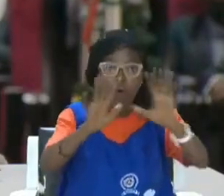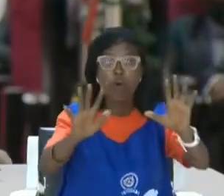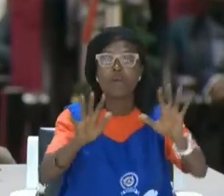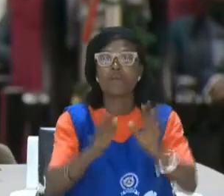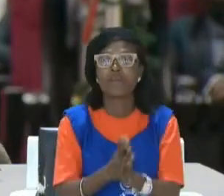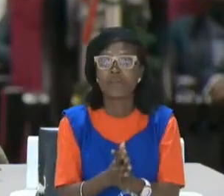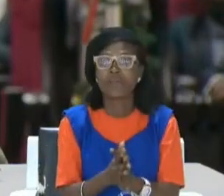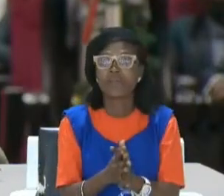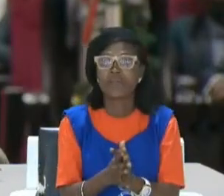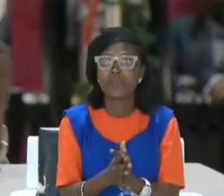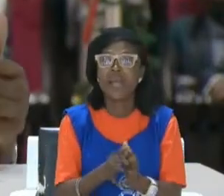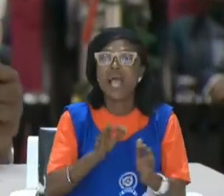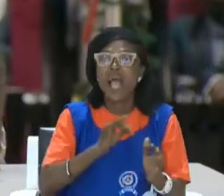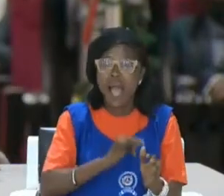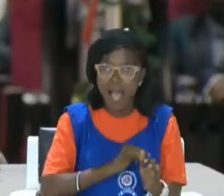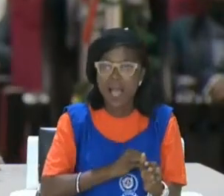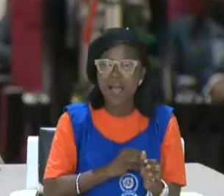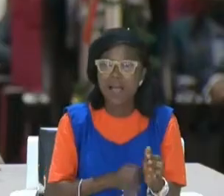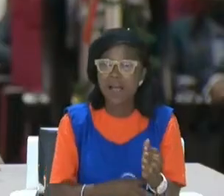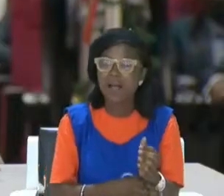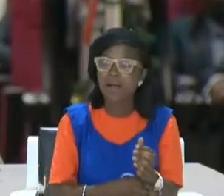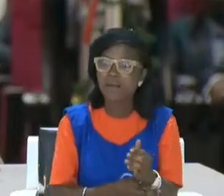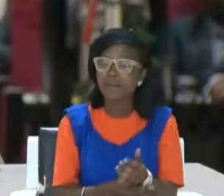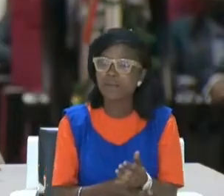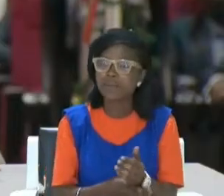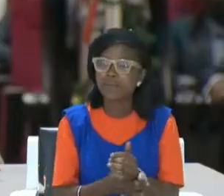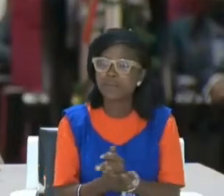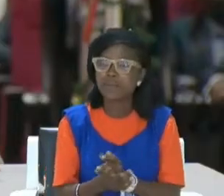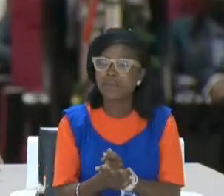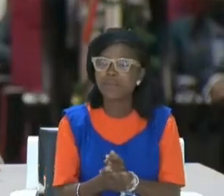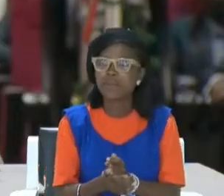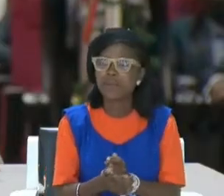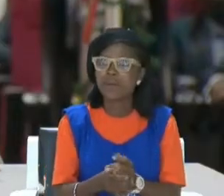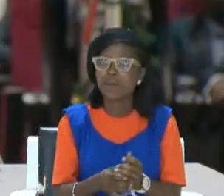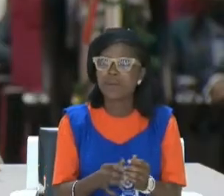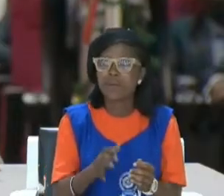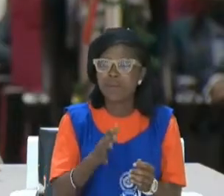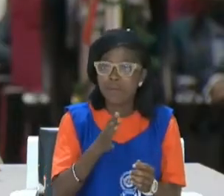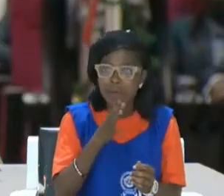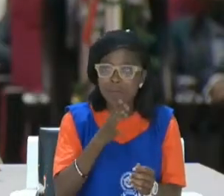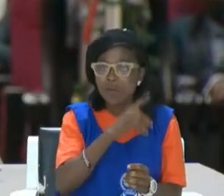I've been mentioned by mommy while she was